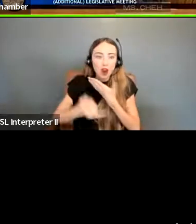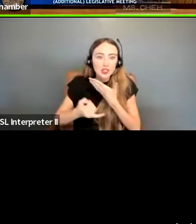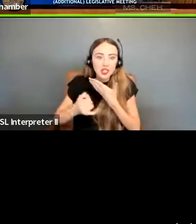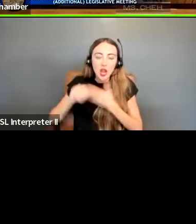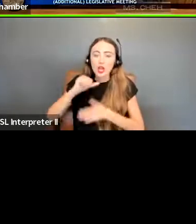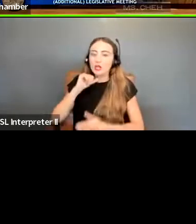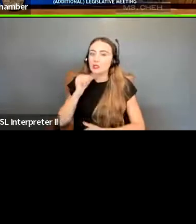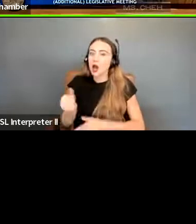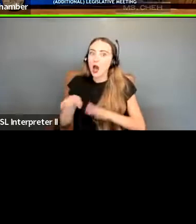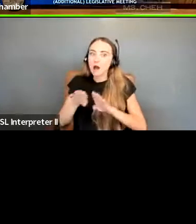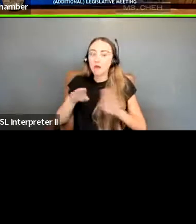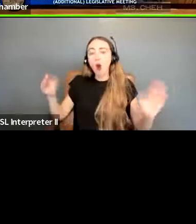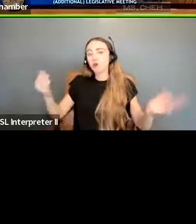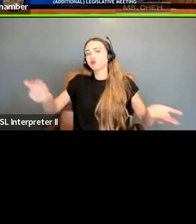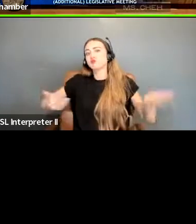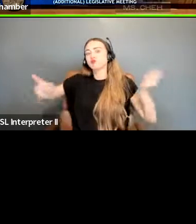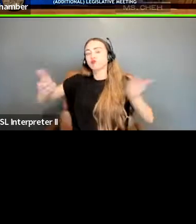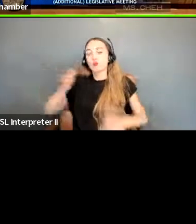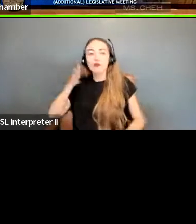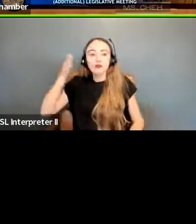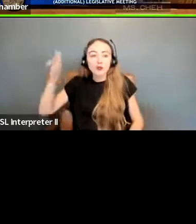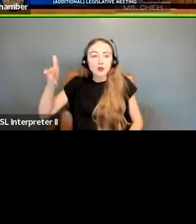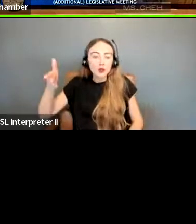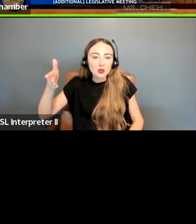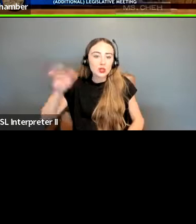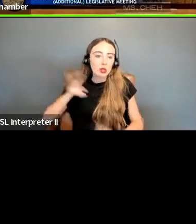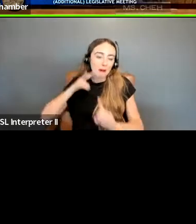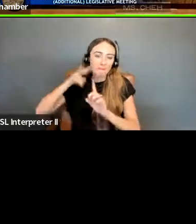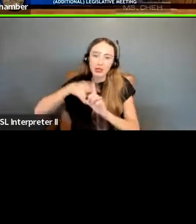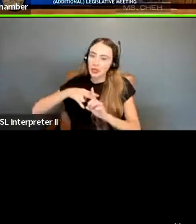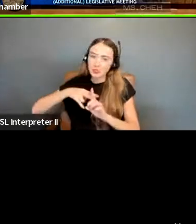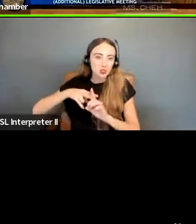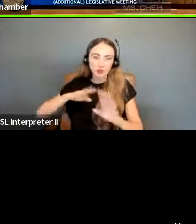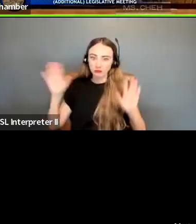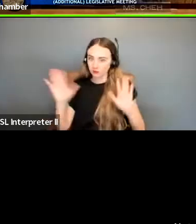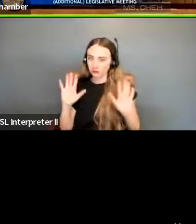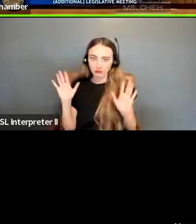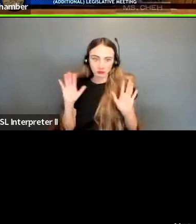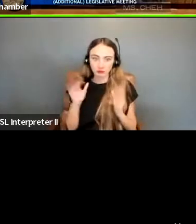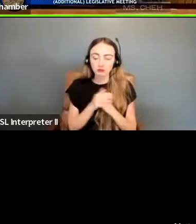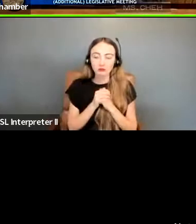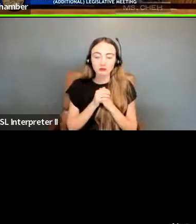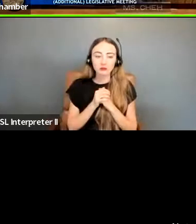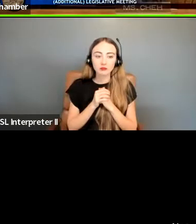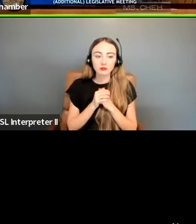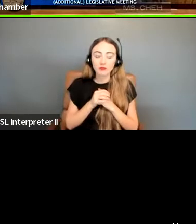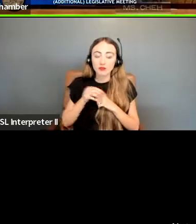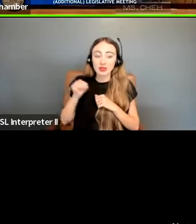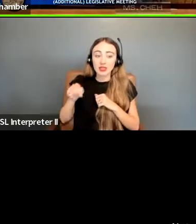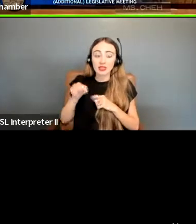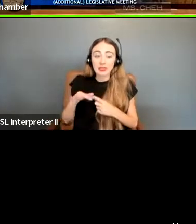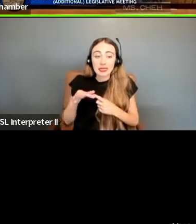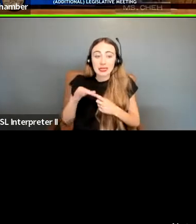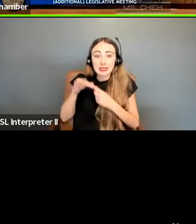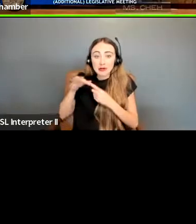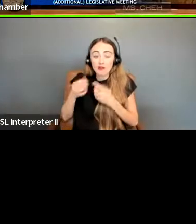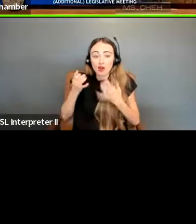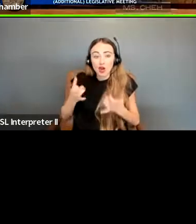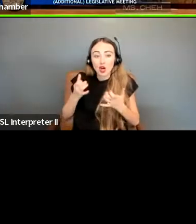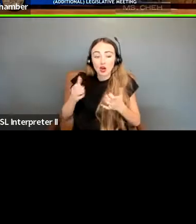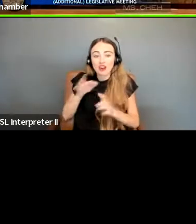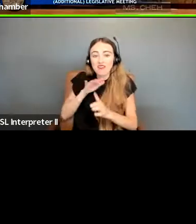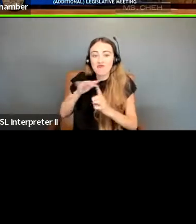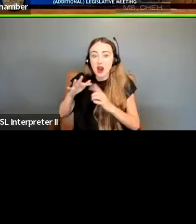to any other possible applications of what we're doing today. Carving out exemptions from our established